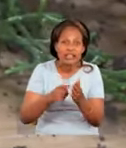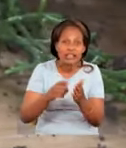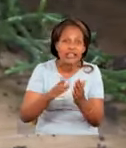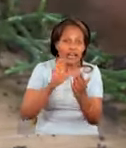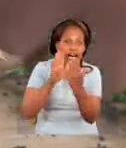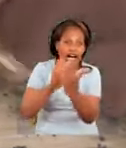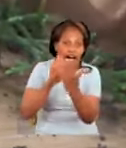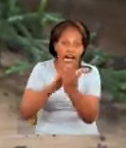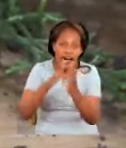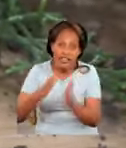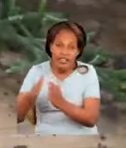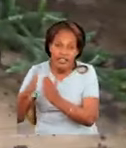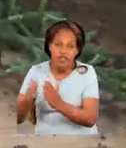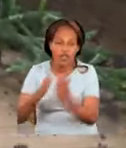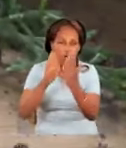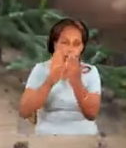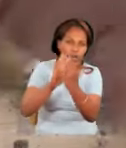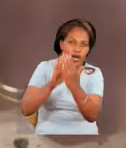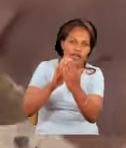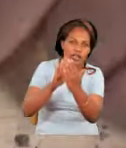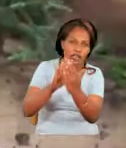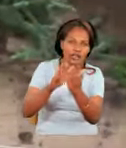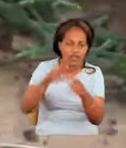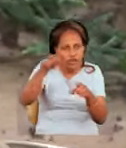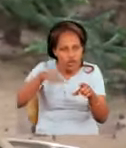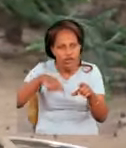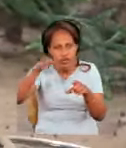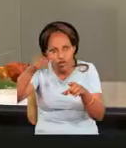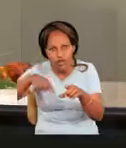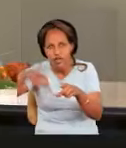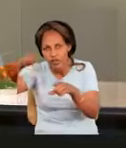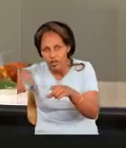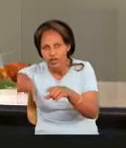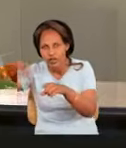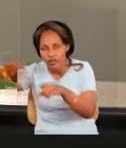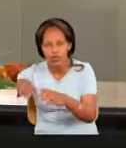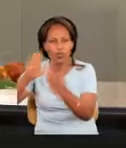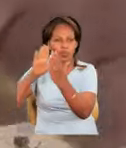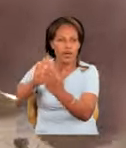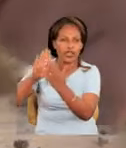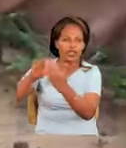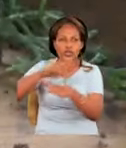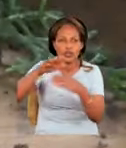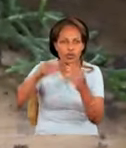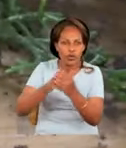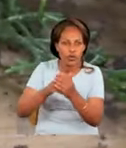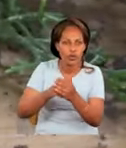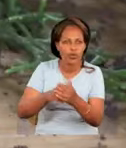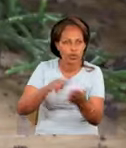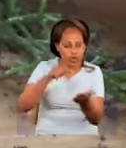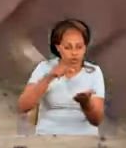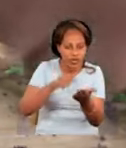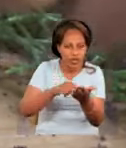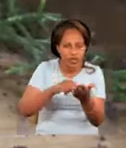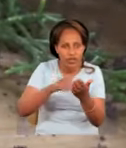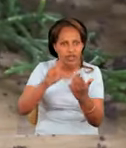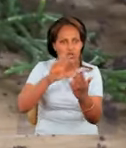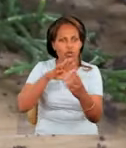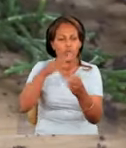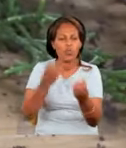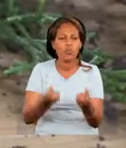in parallel. In parallel means these are lines. The whole line goes there, and there is another line there. There are